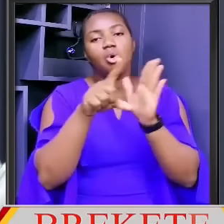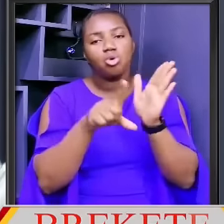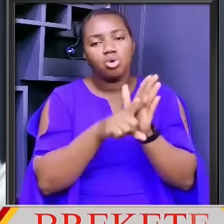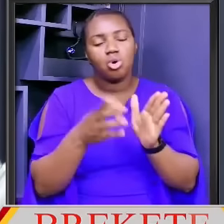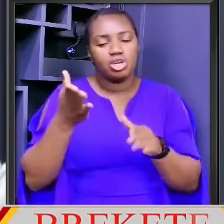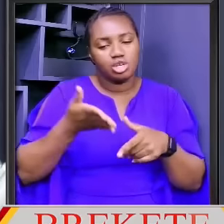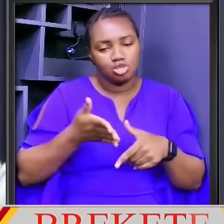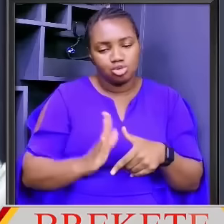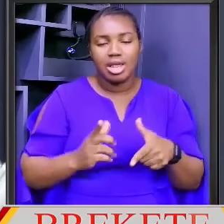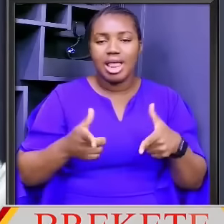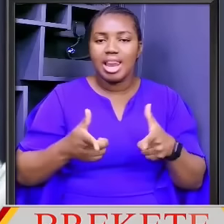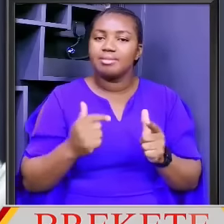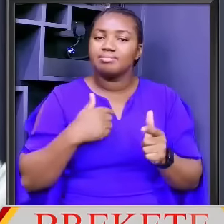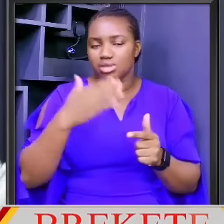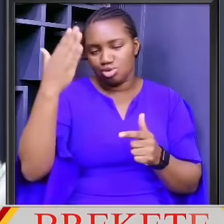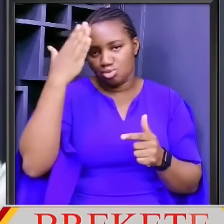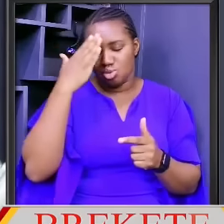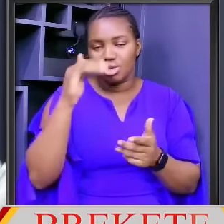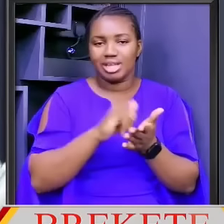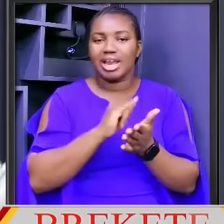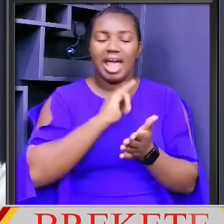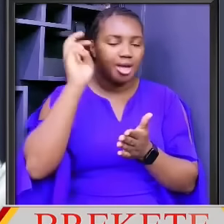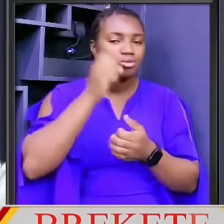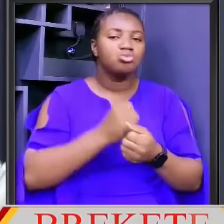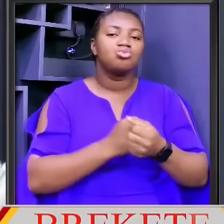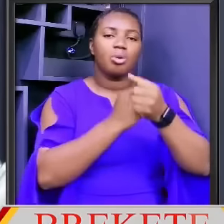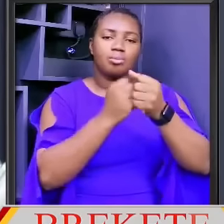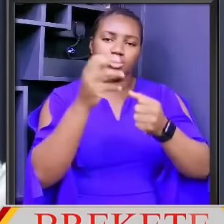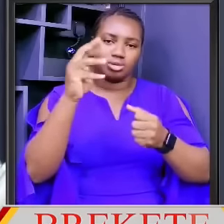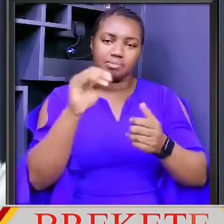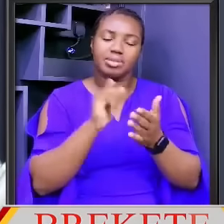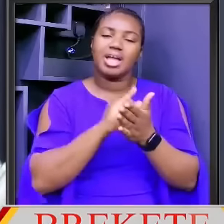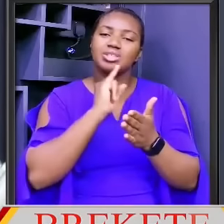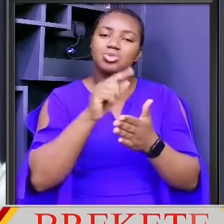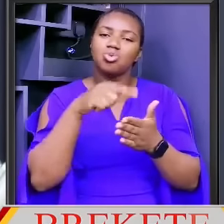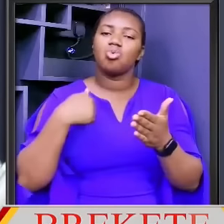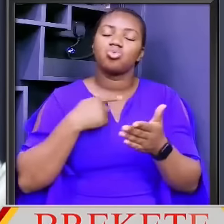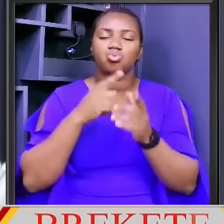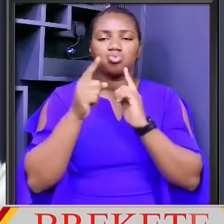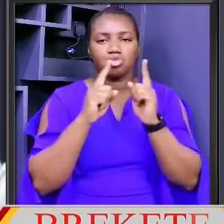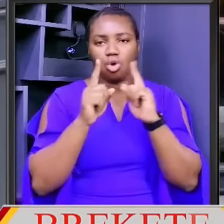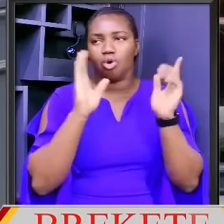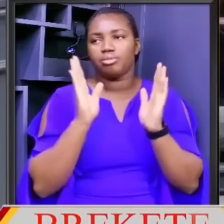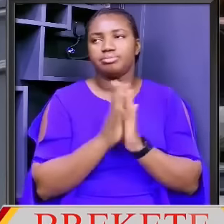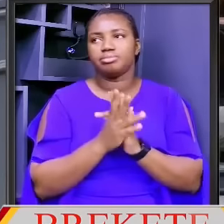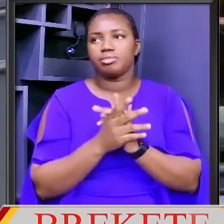me know say I go support them now wait till we conclude with that